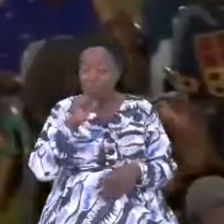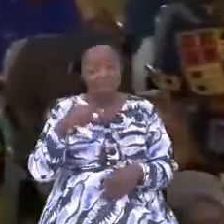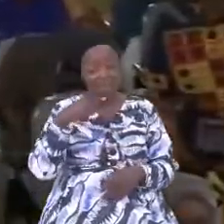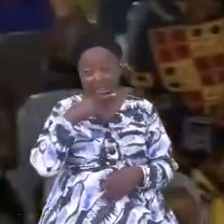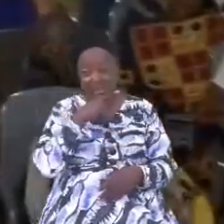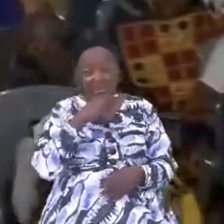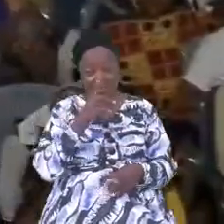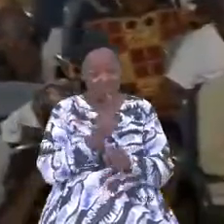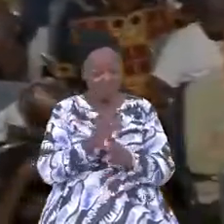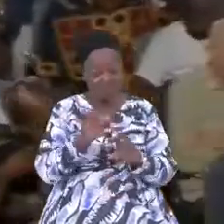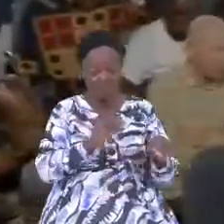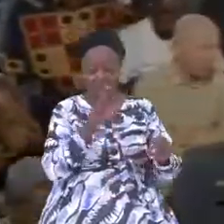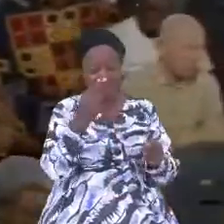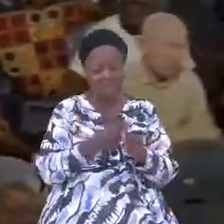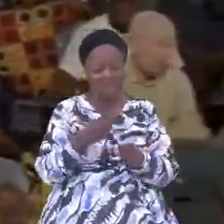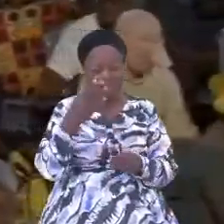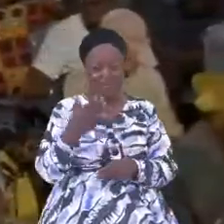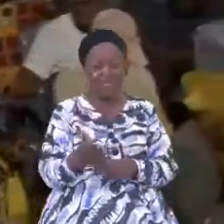real name.